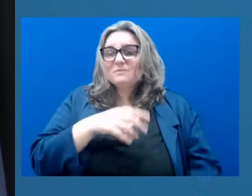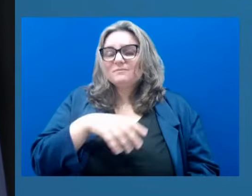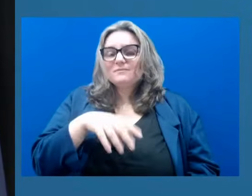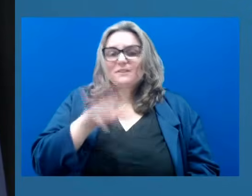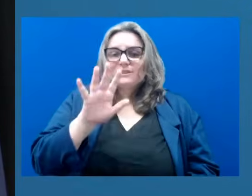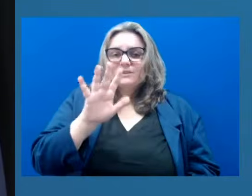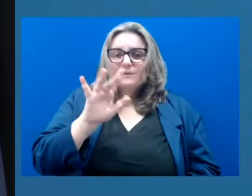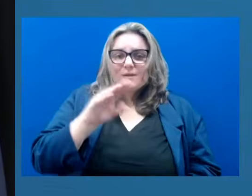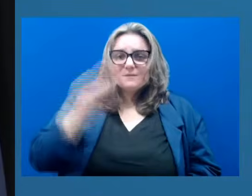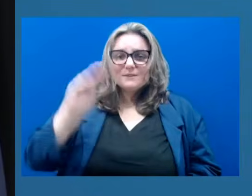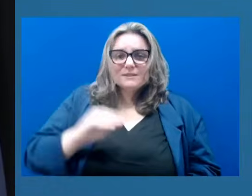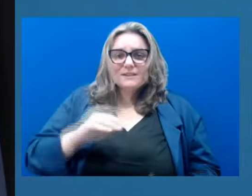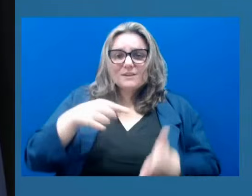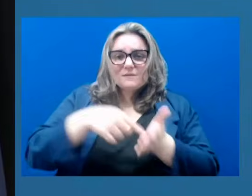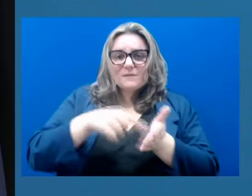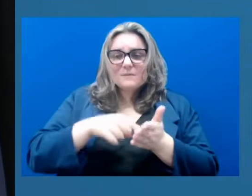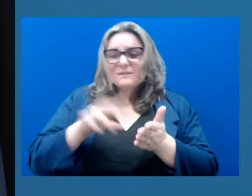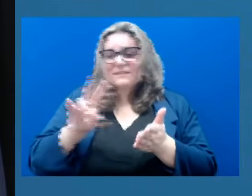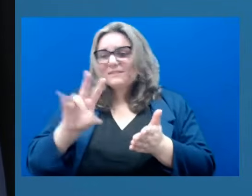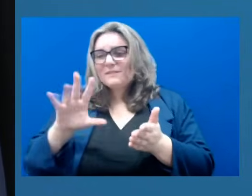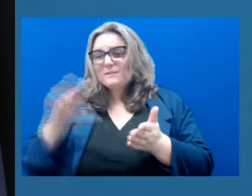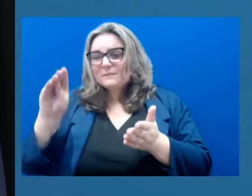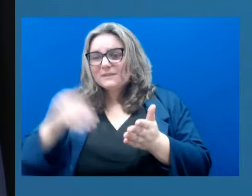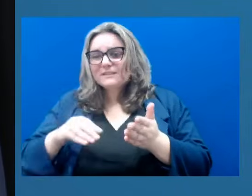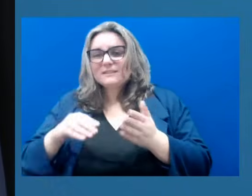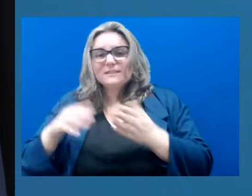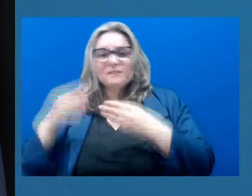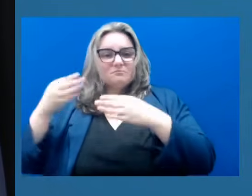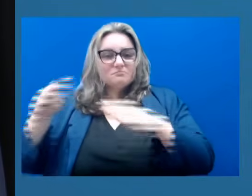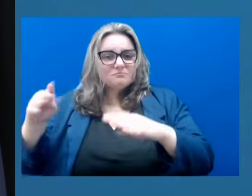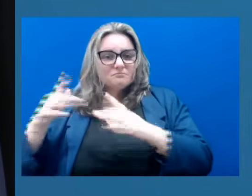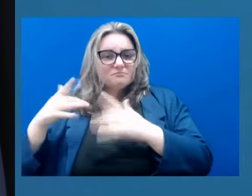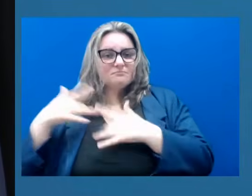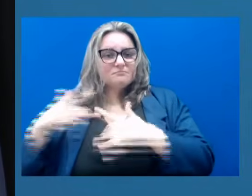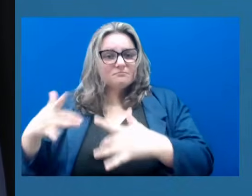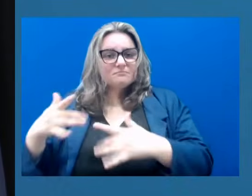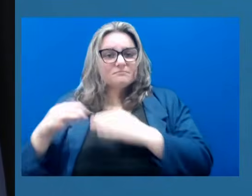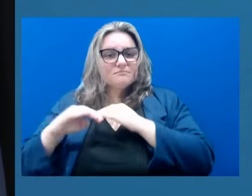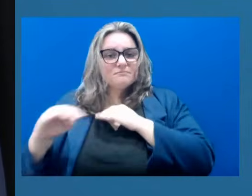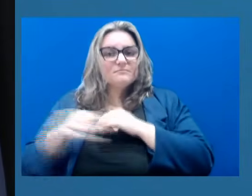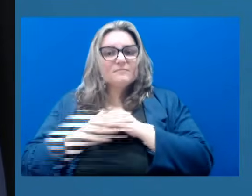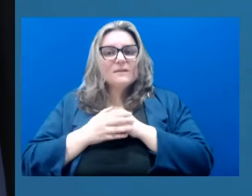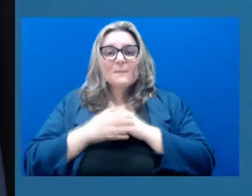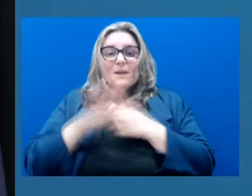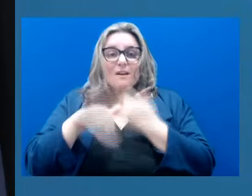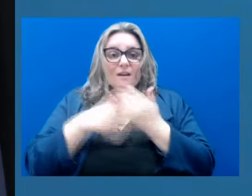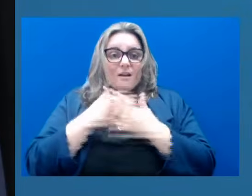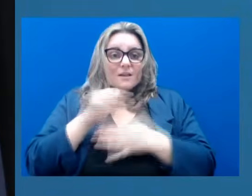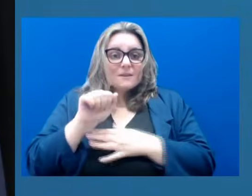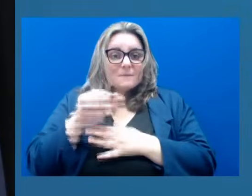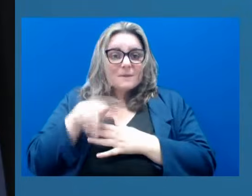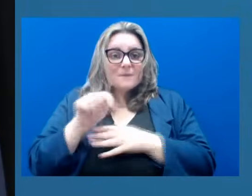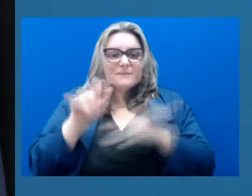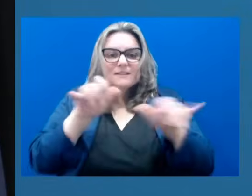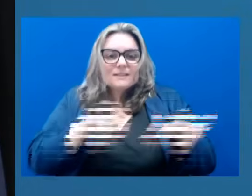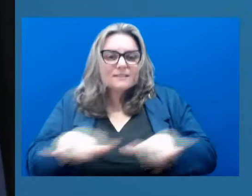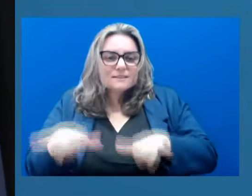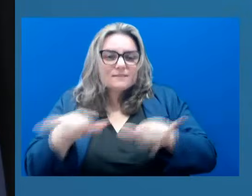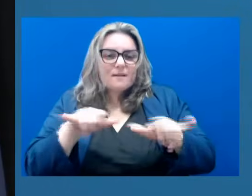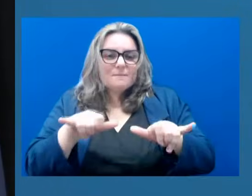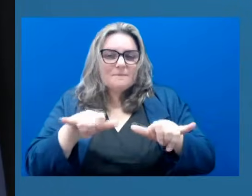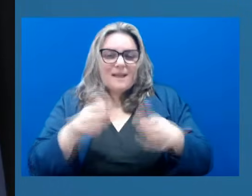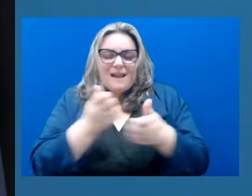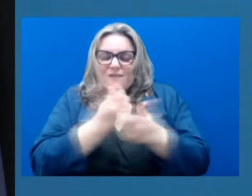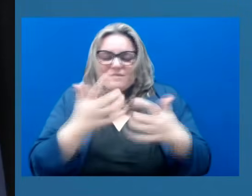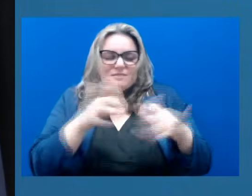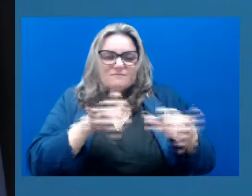75% market, but you would never know all the apartments are identical. The amenities are identical. Like, so she feels like